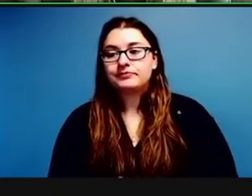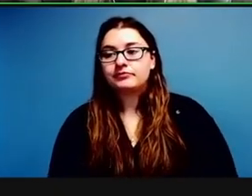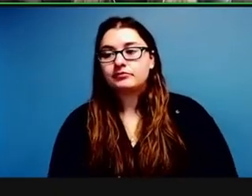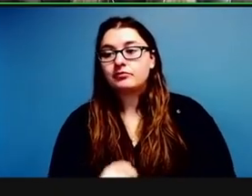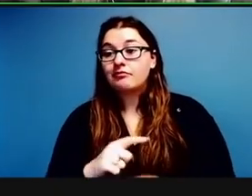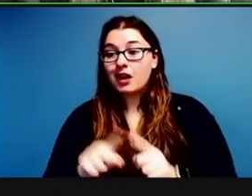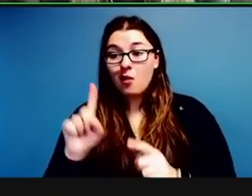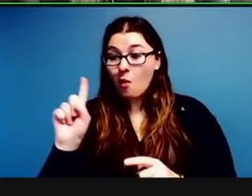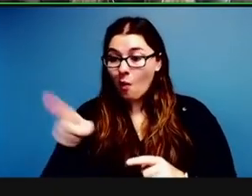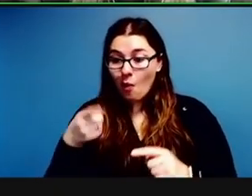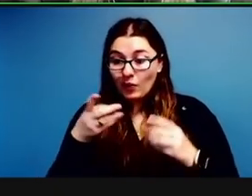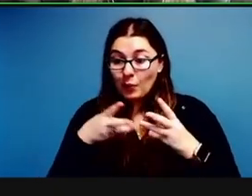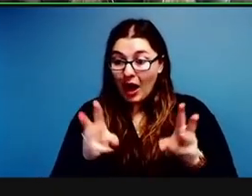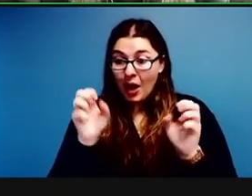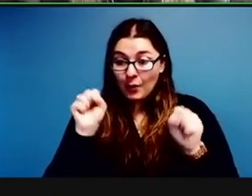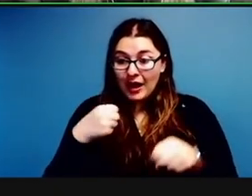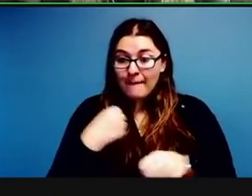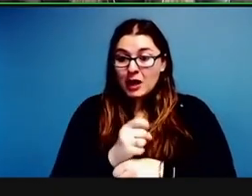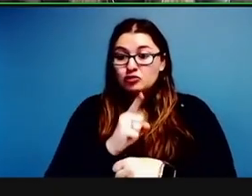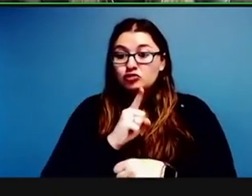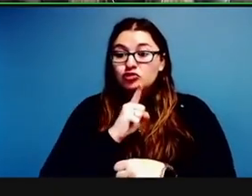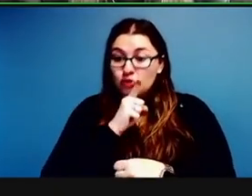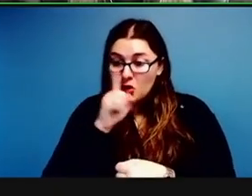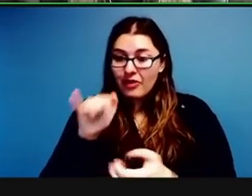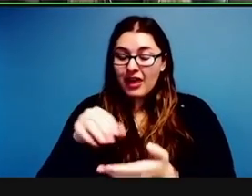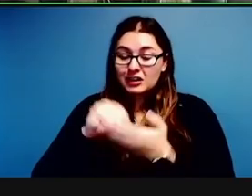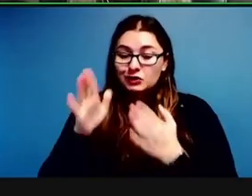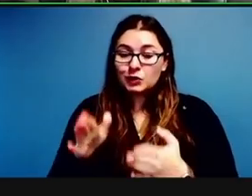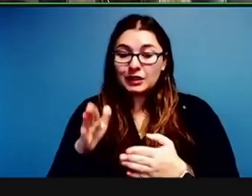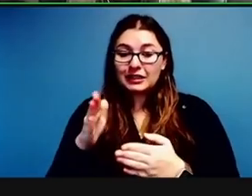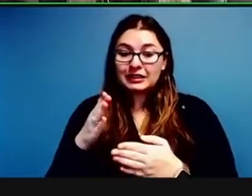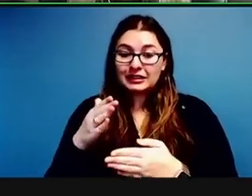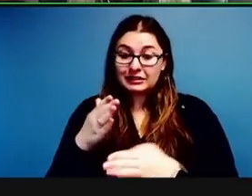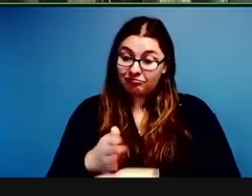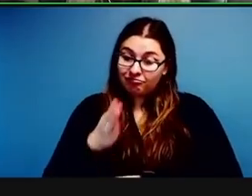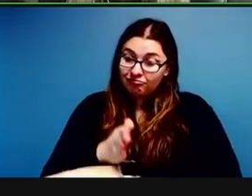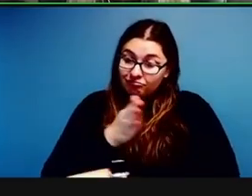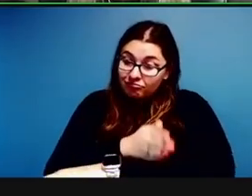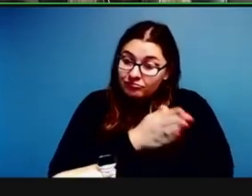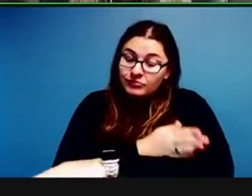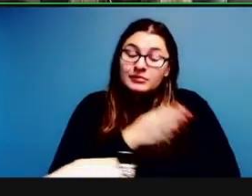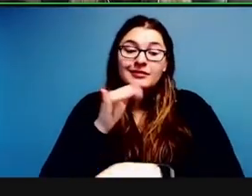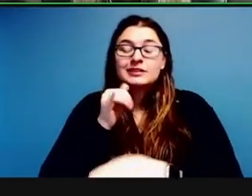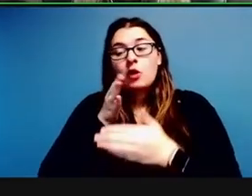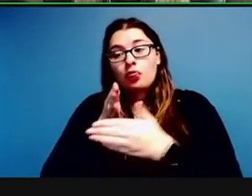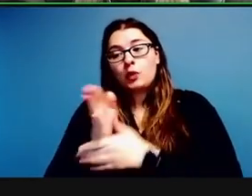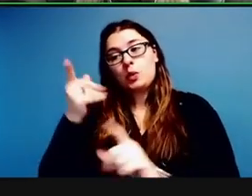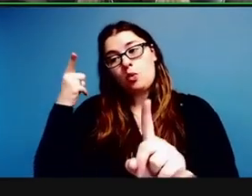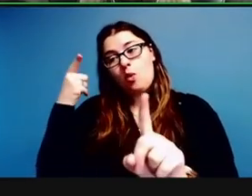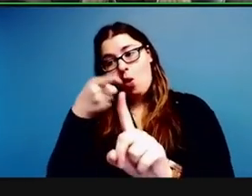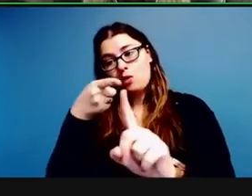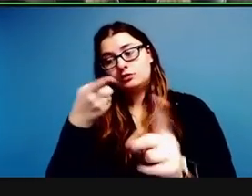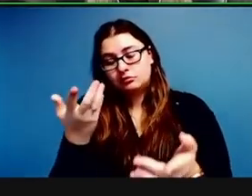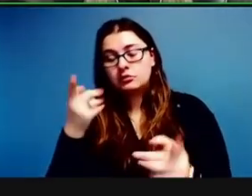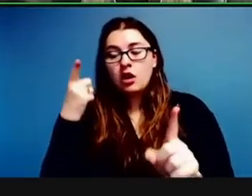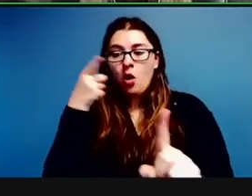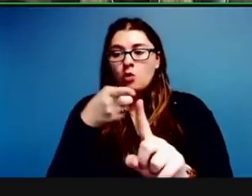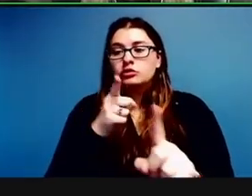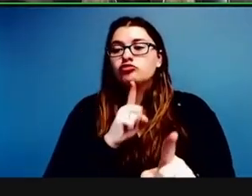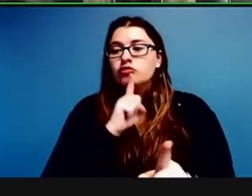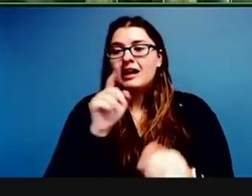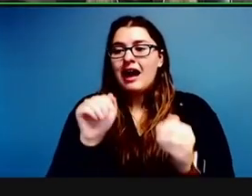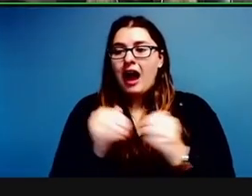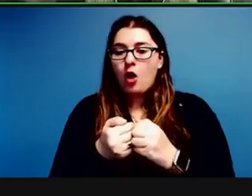But the only way that we can make sure that that student is making progress is through goals. Goals really are how